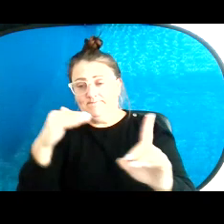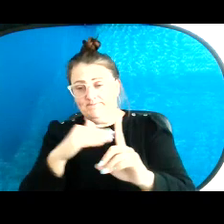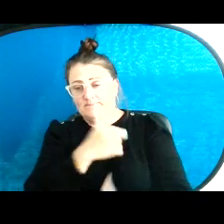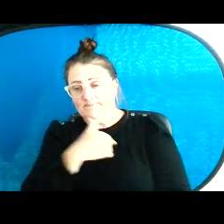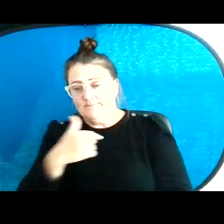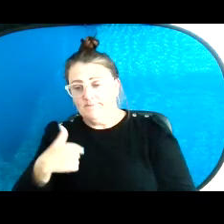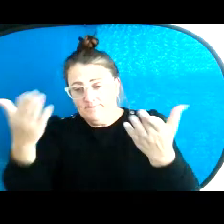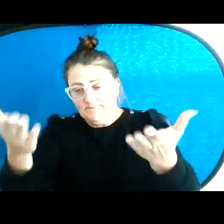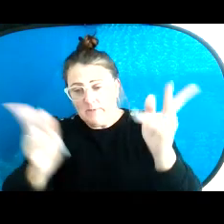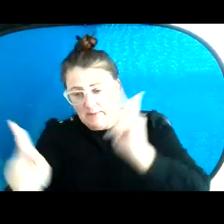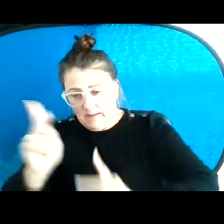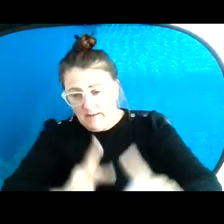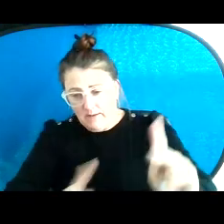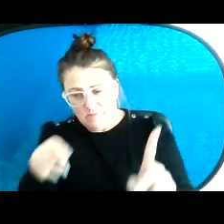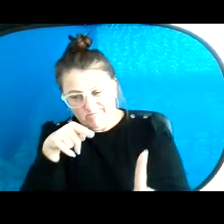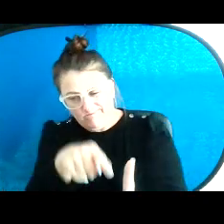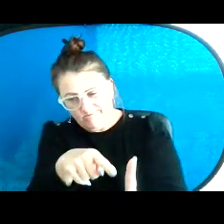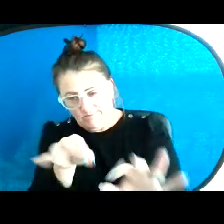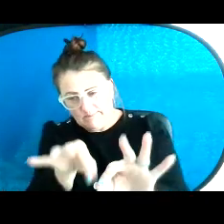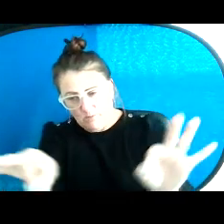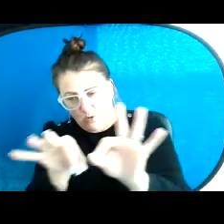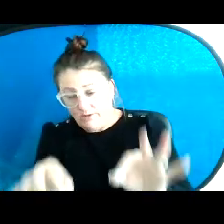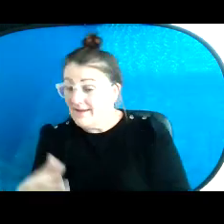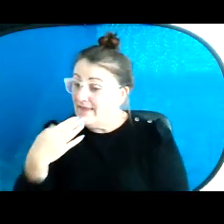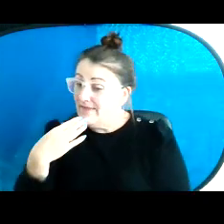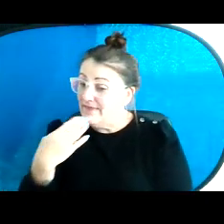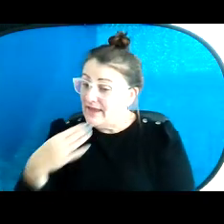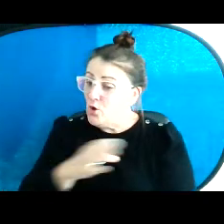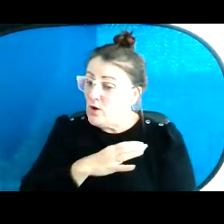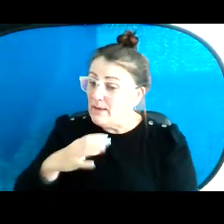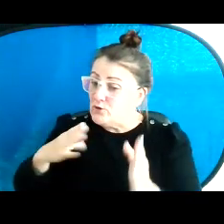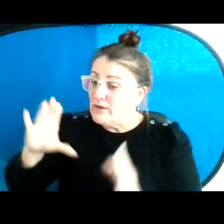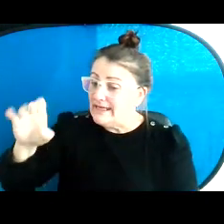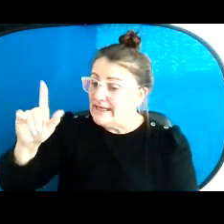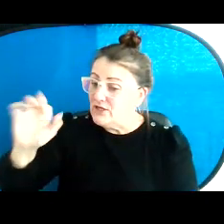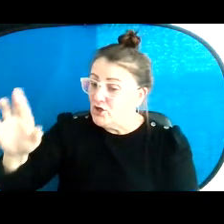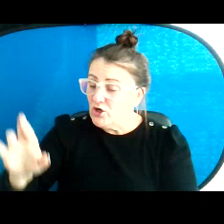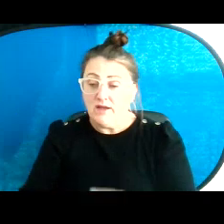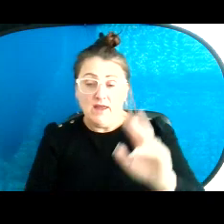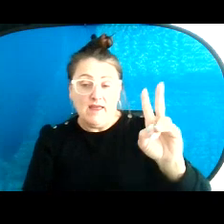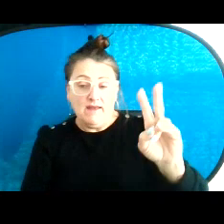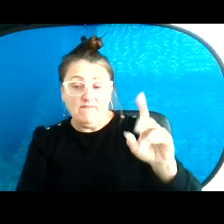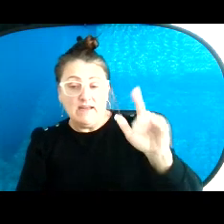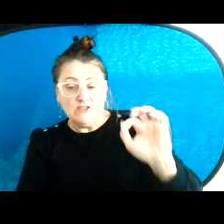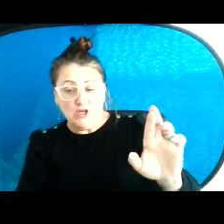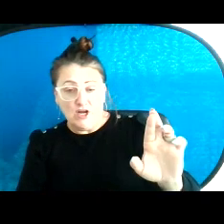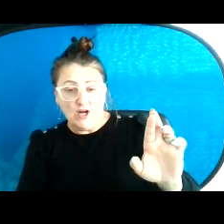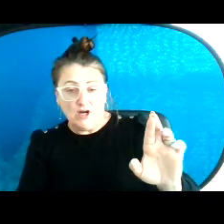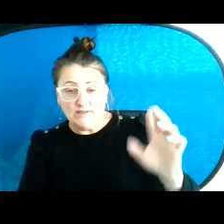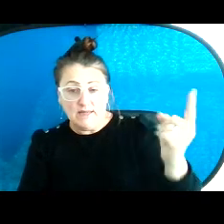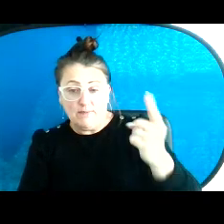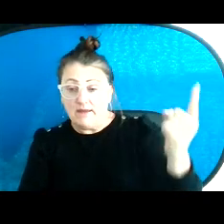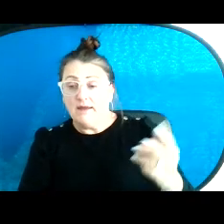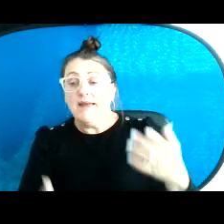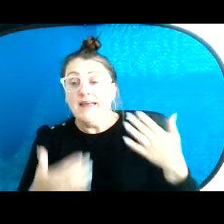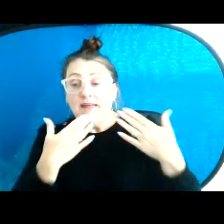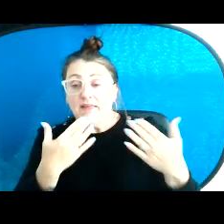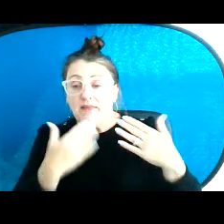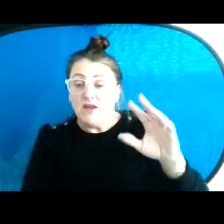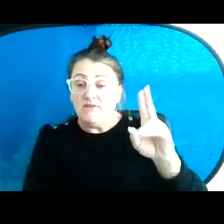you. Thank you, Commissioner Eager. Vice Chair Falcon. Thank you, Mr. Chair. Just to piggyback on